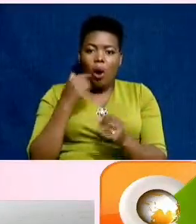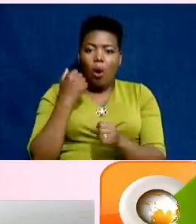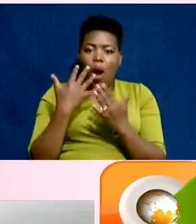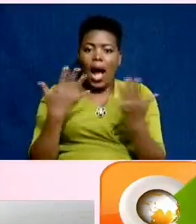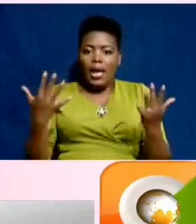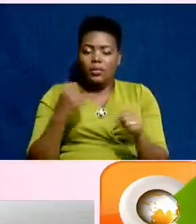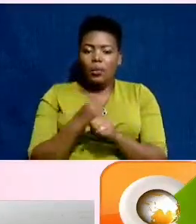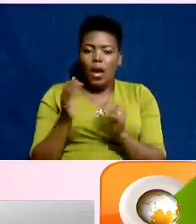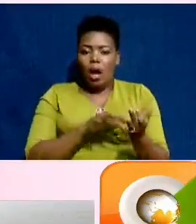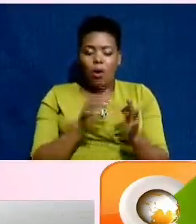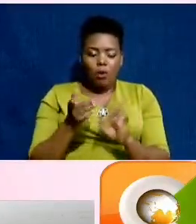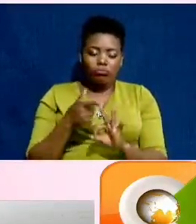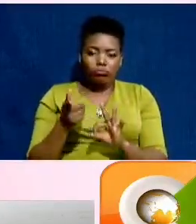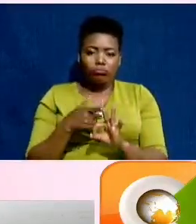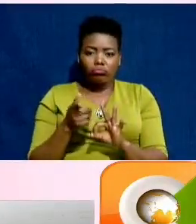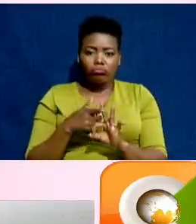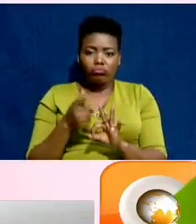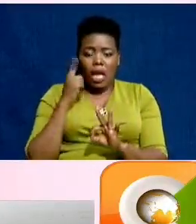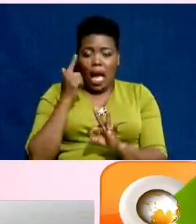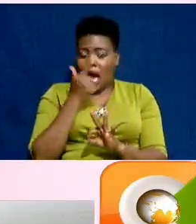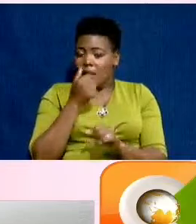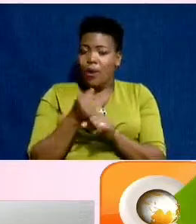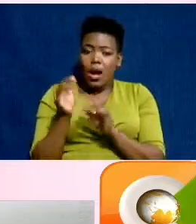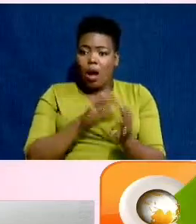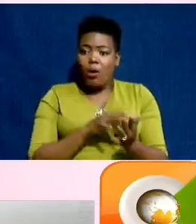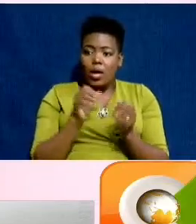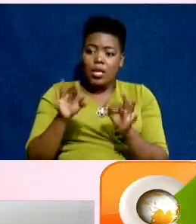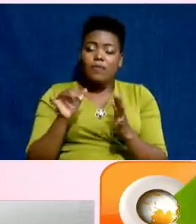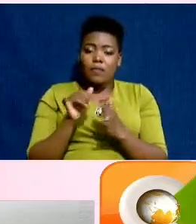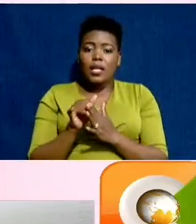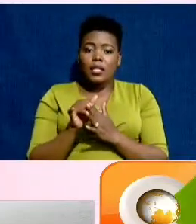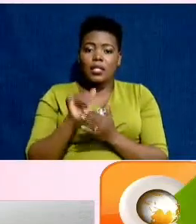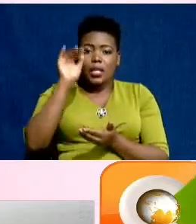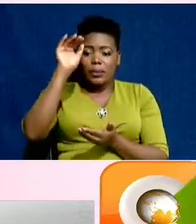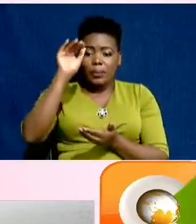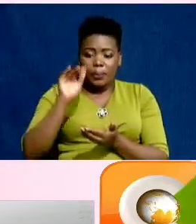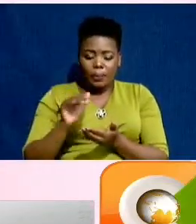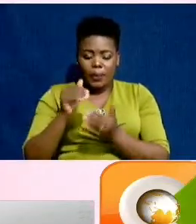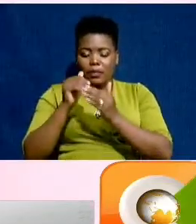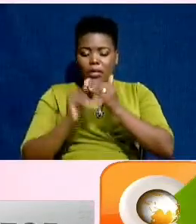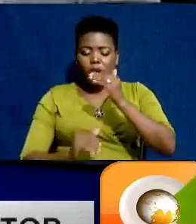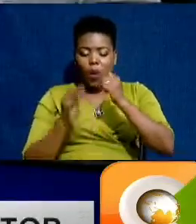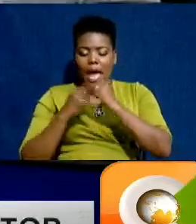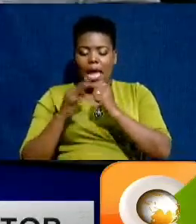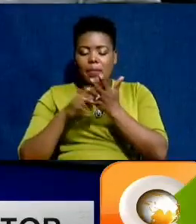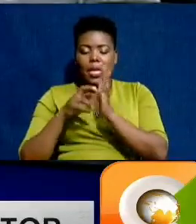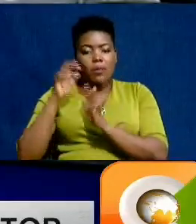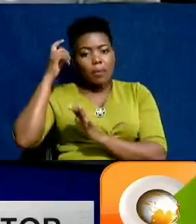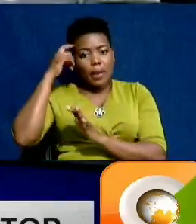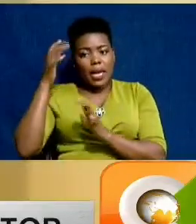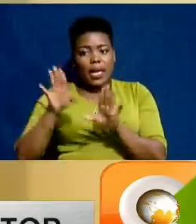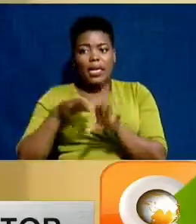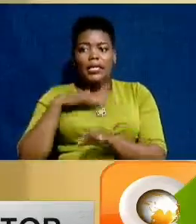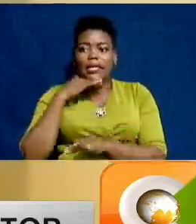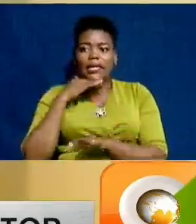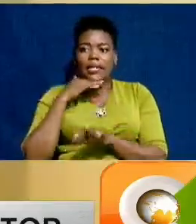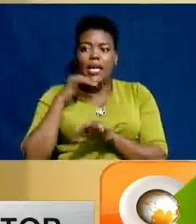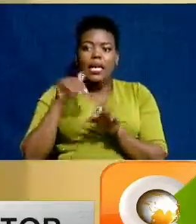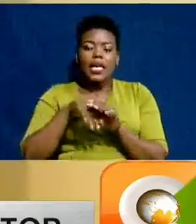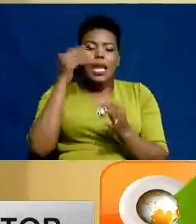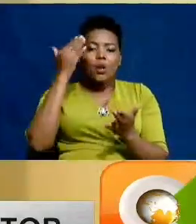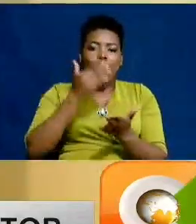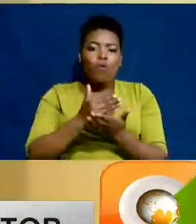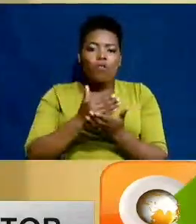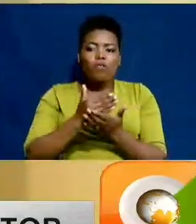opening our eyes. Mm-hmm. At 15, we are normal. So if that score goes below 8, you are severely brain injured. In terms of confirming brain